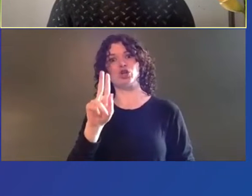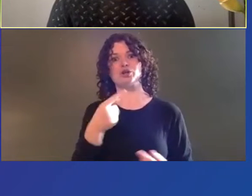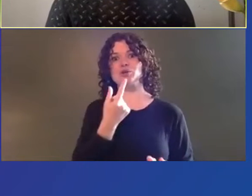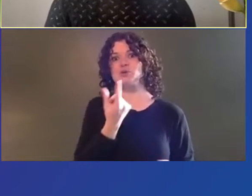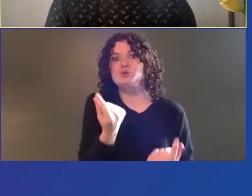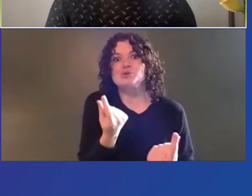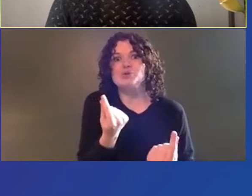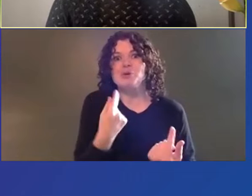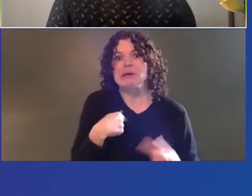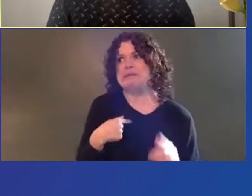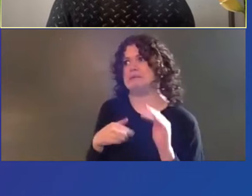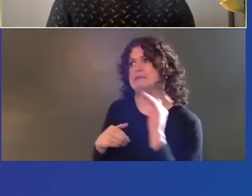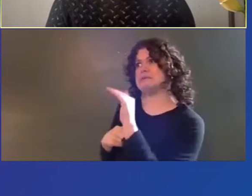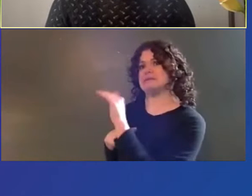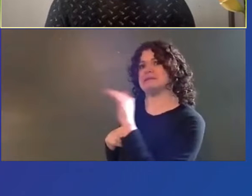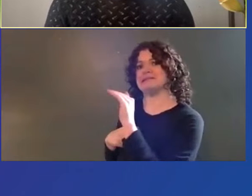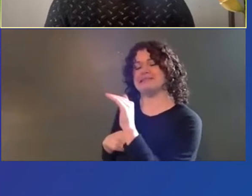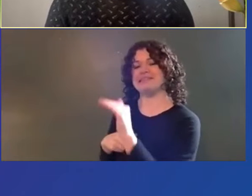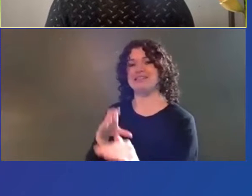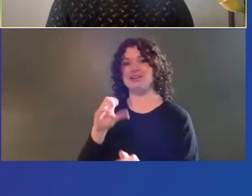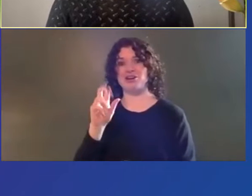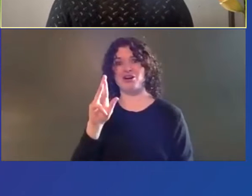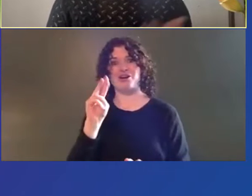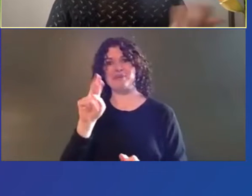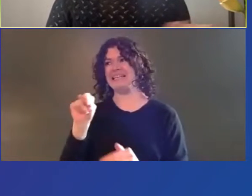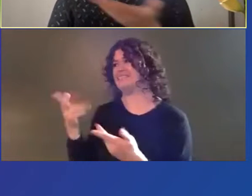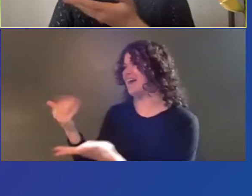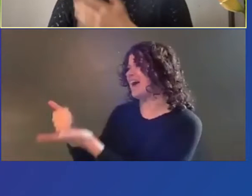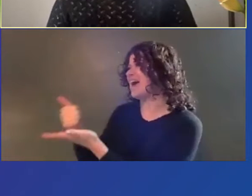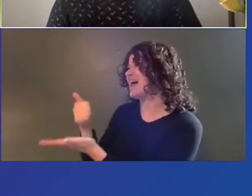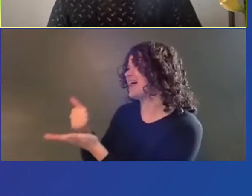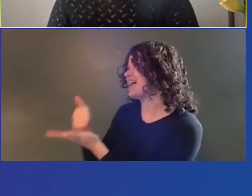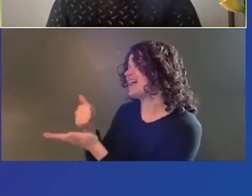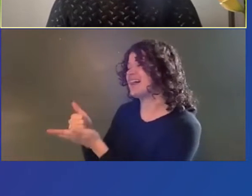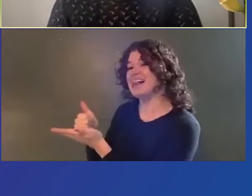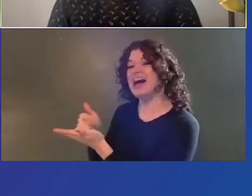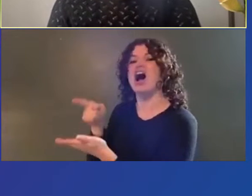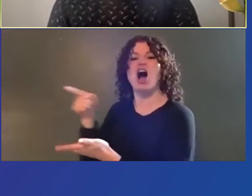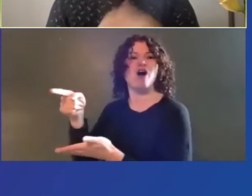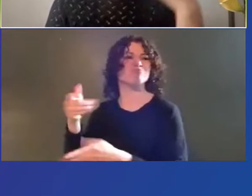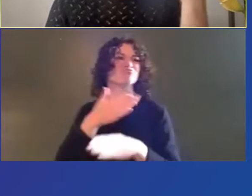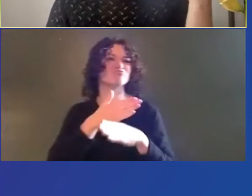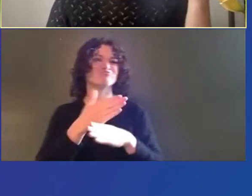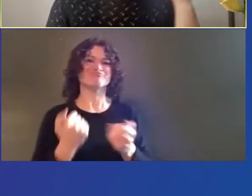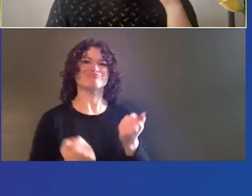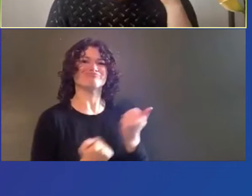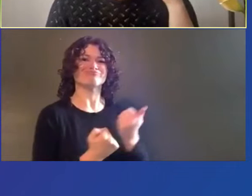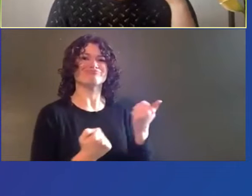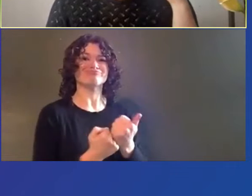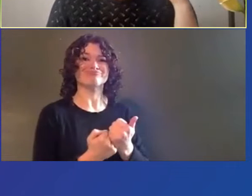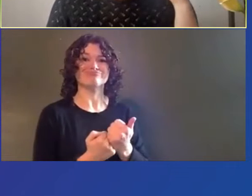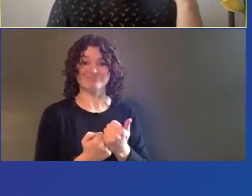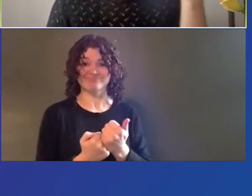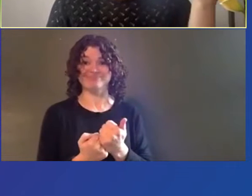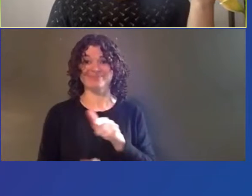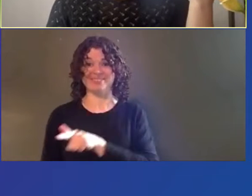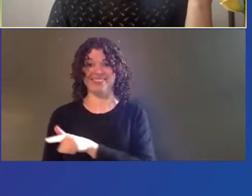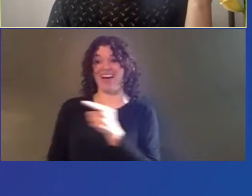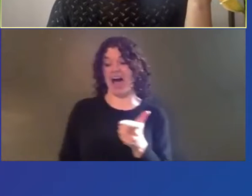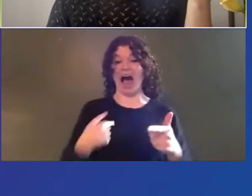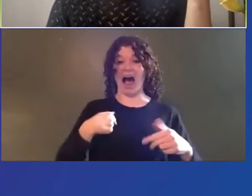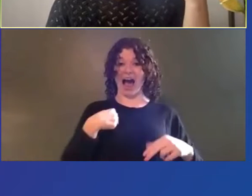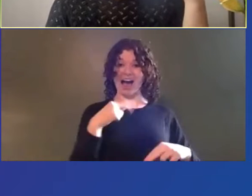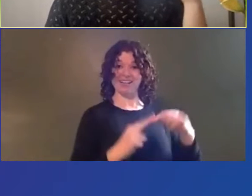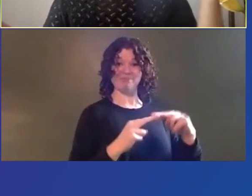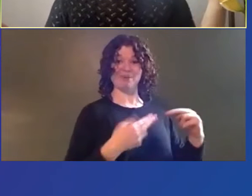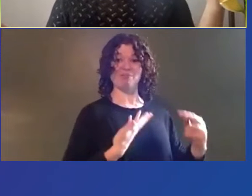Kickstarter video, because I didn't know how to do those things, you know. And then, like you said, I built a space, you loved what I was doing, and then, you